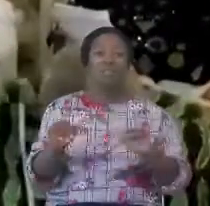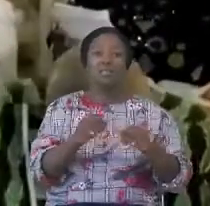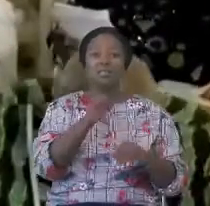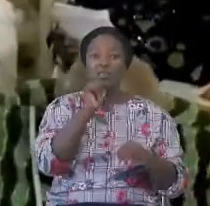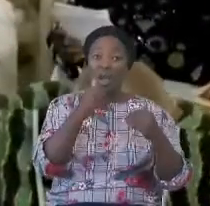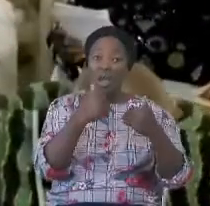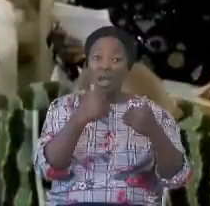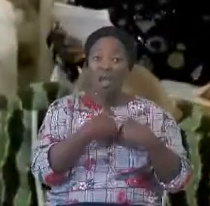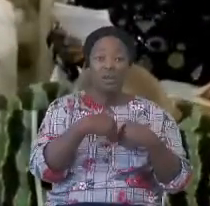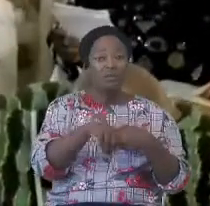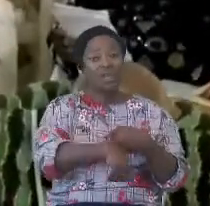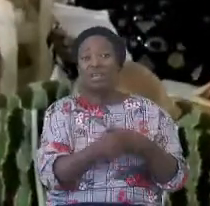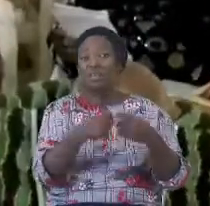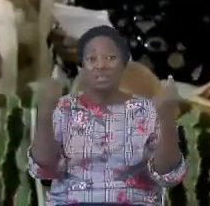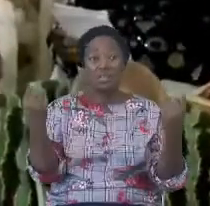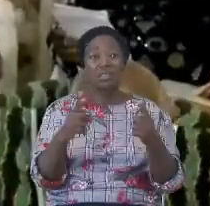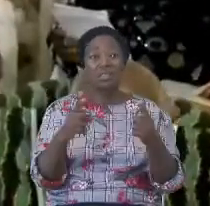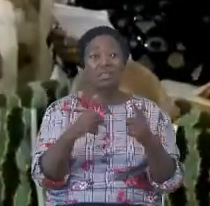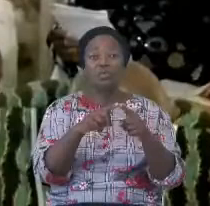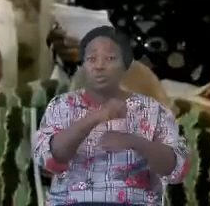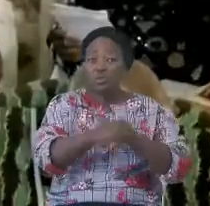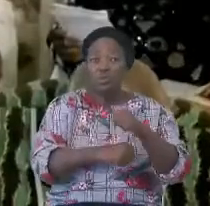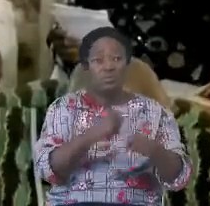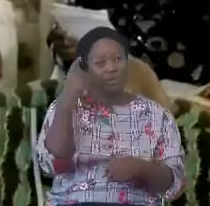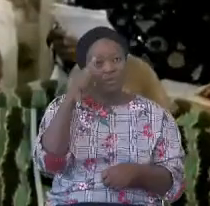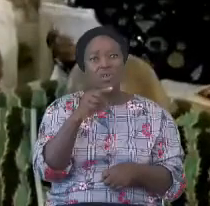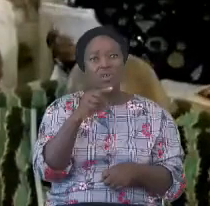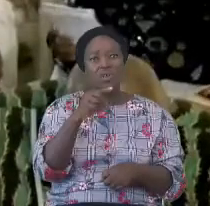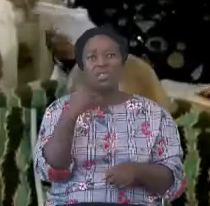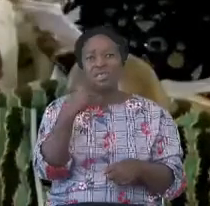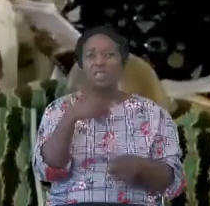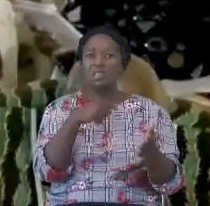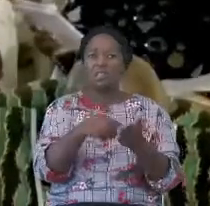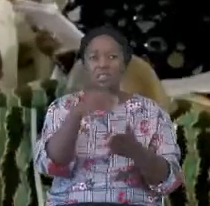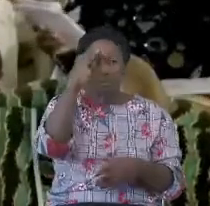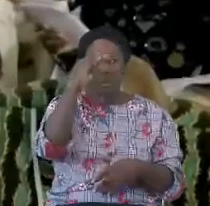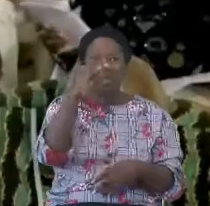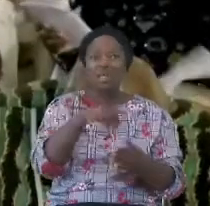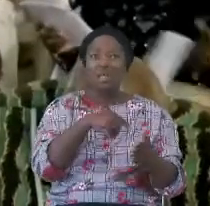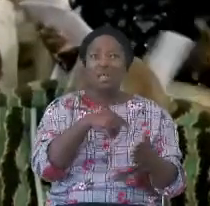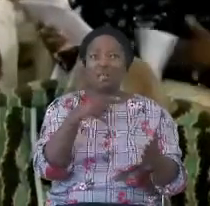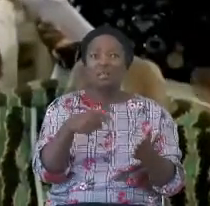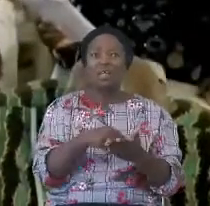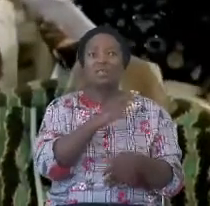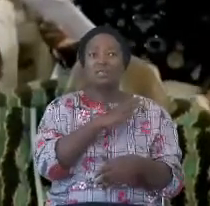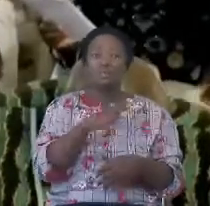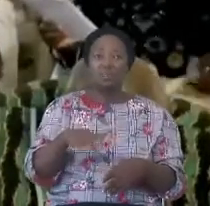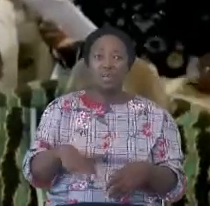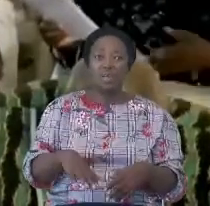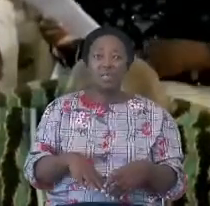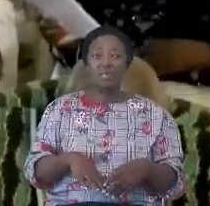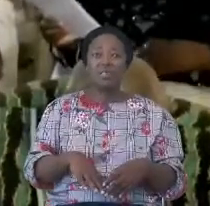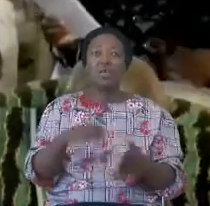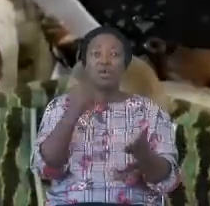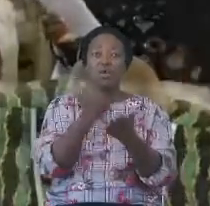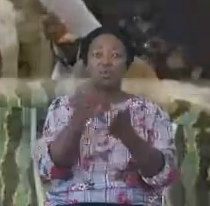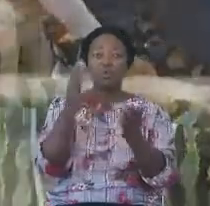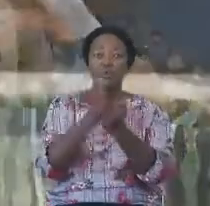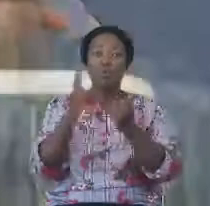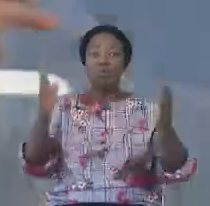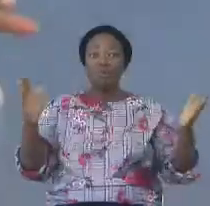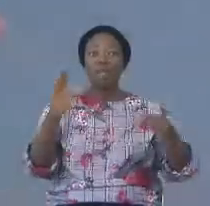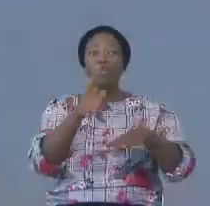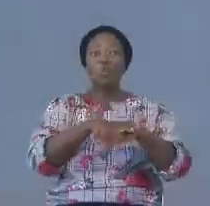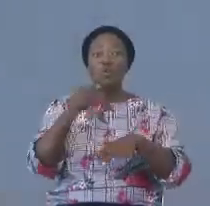Christ was holy. And Christ did not have any sin to suffer for. He said, this